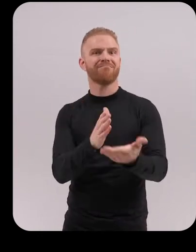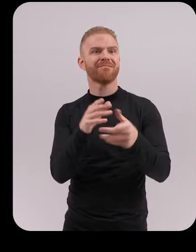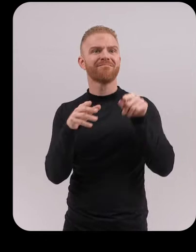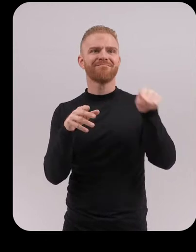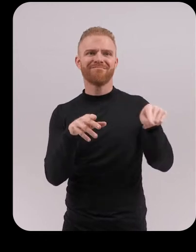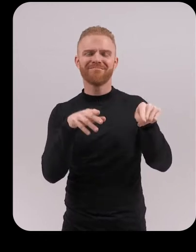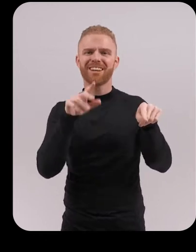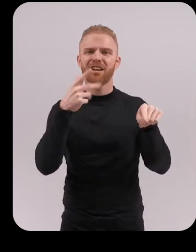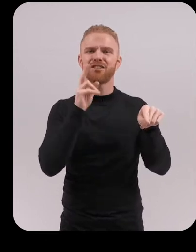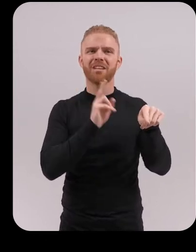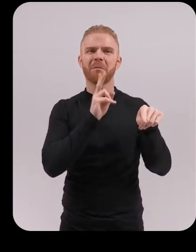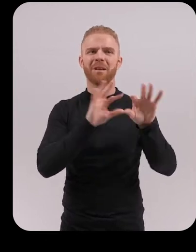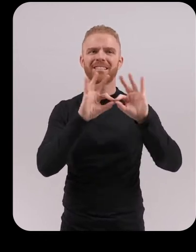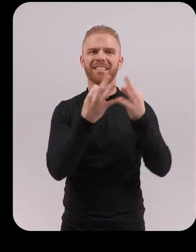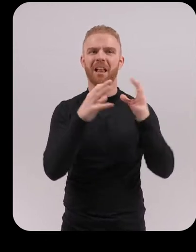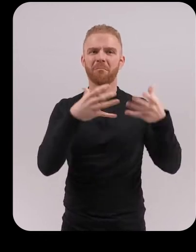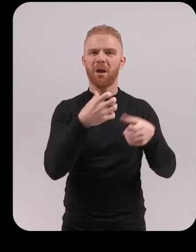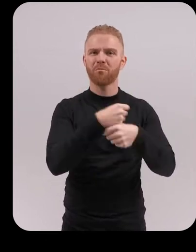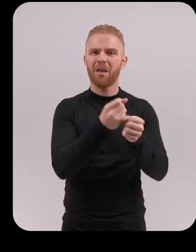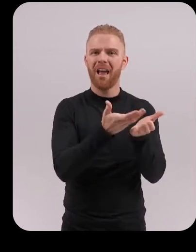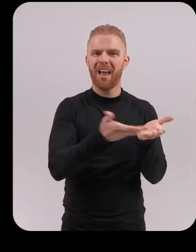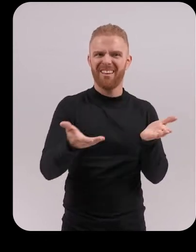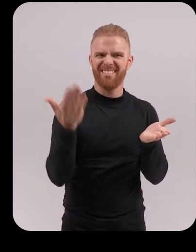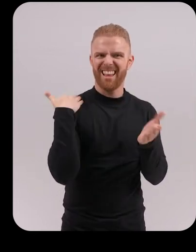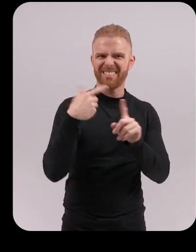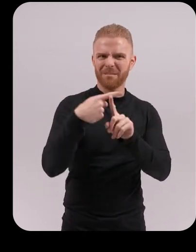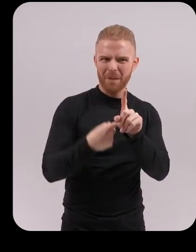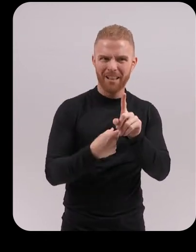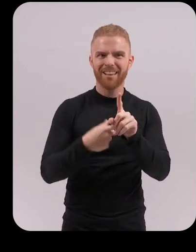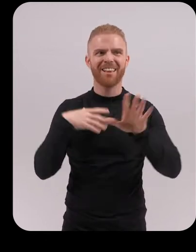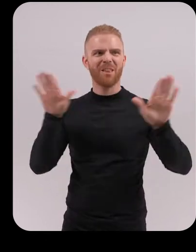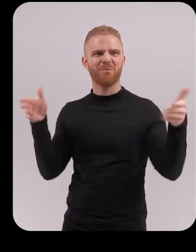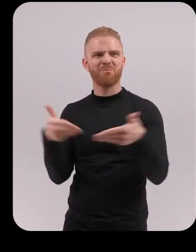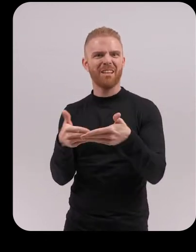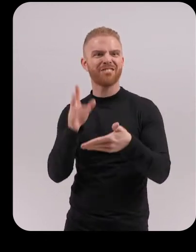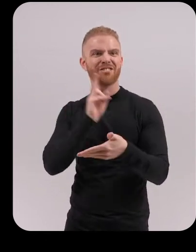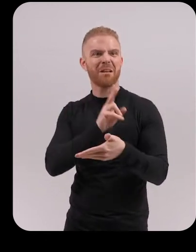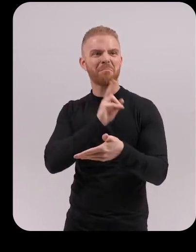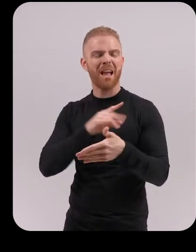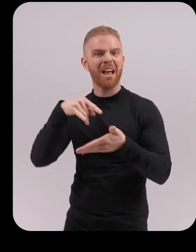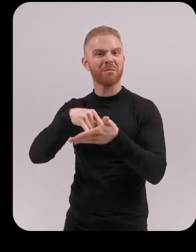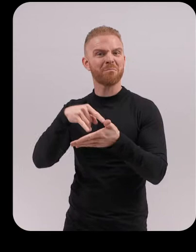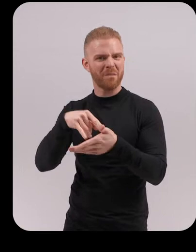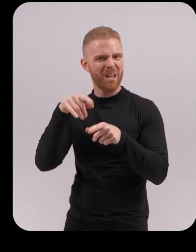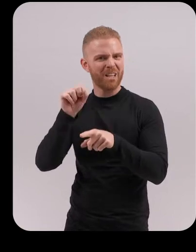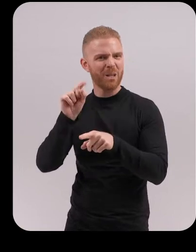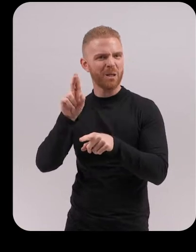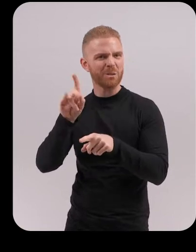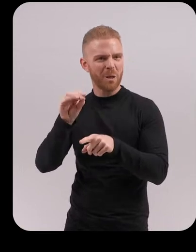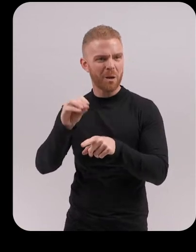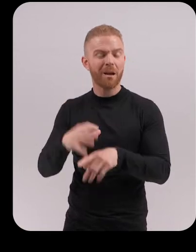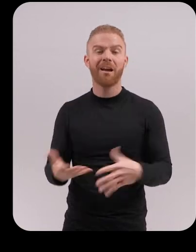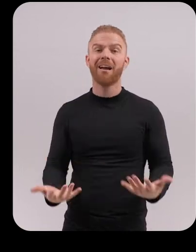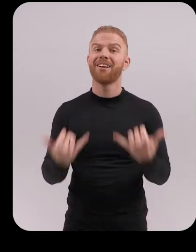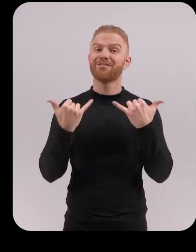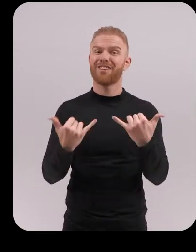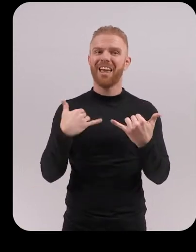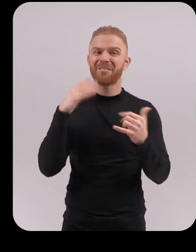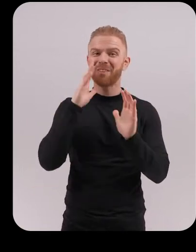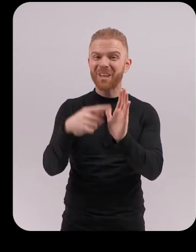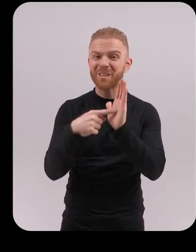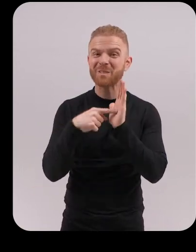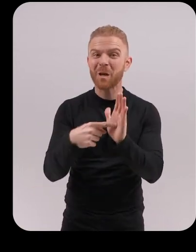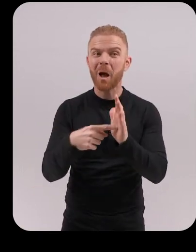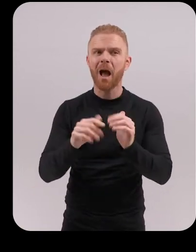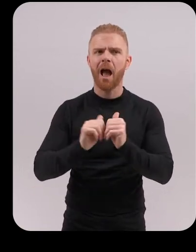Gemini family of products last month with the introduction of Gemini and Android Studio. And today, we will show